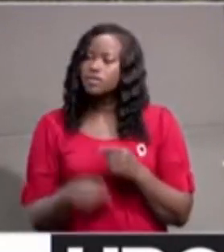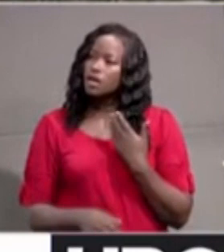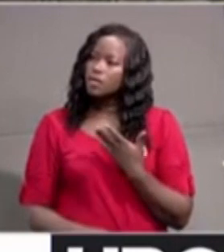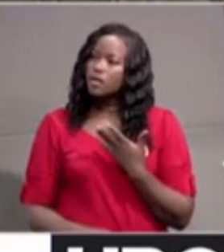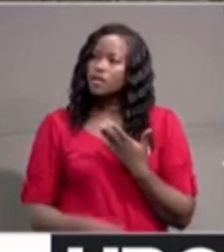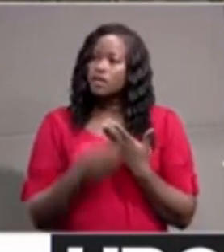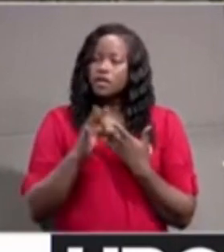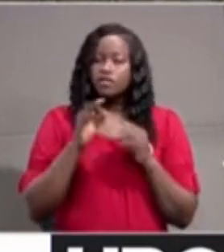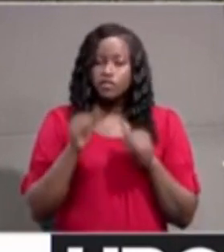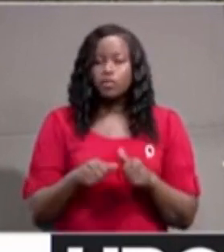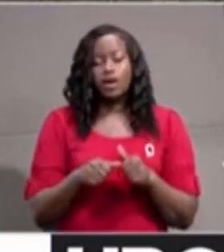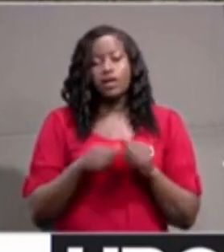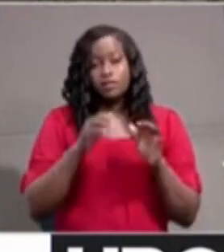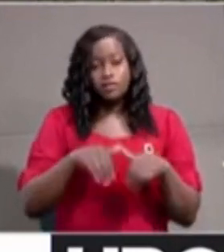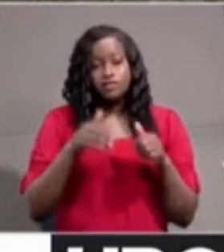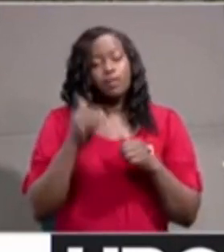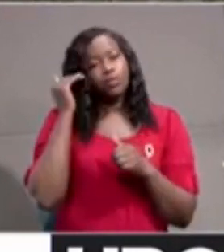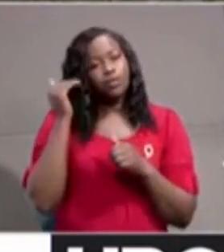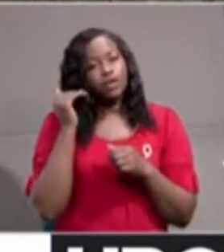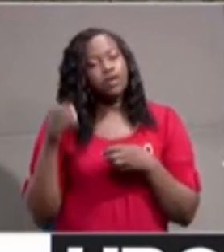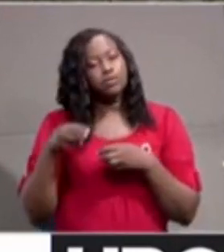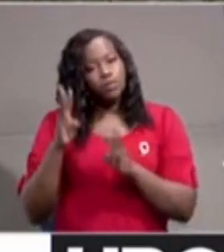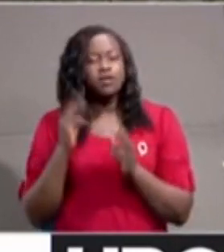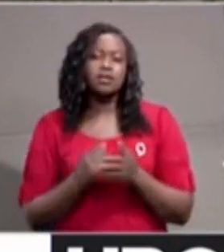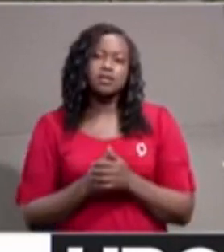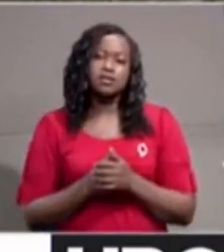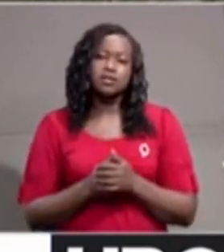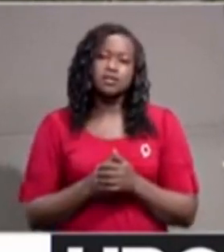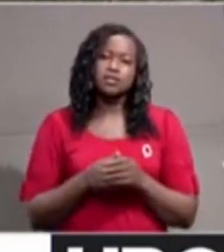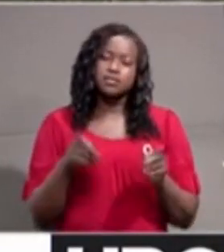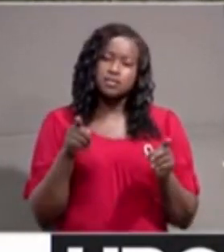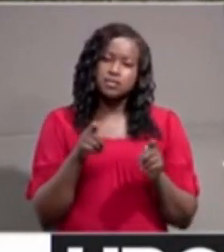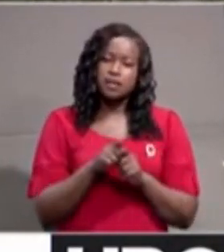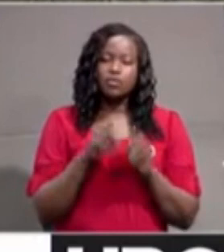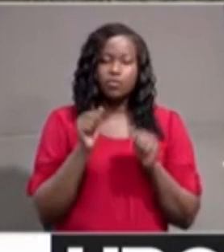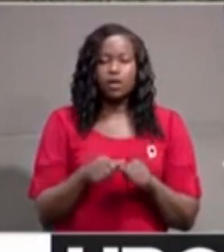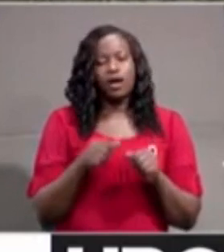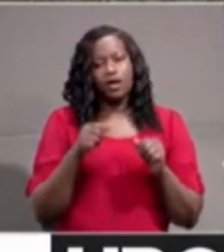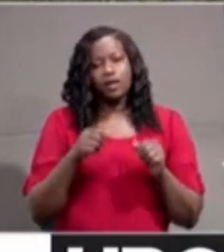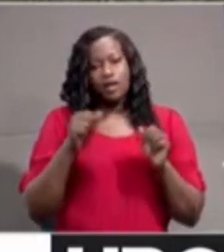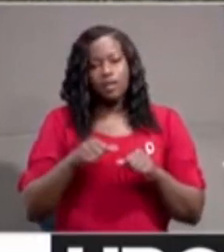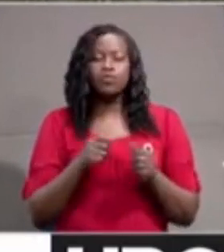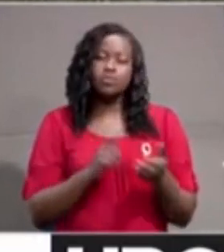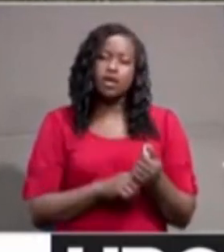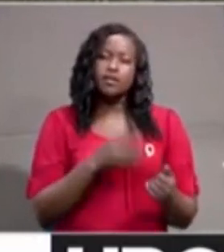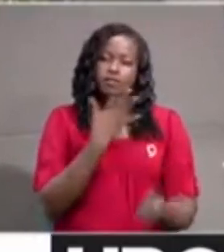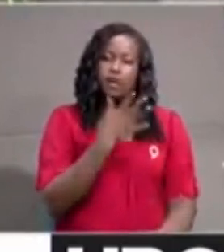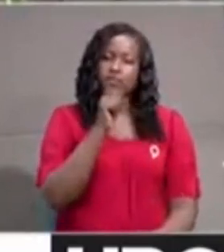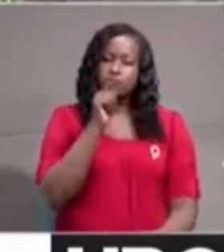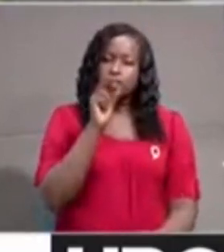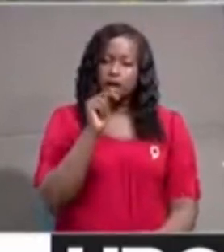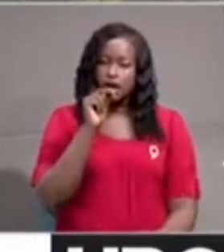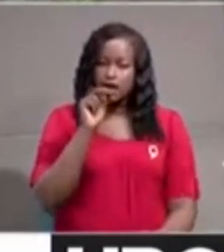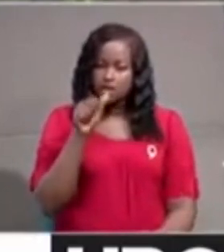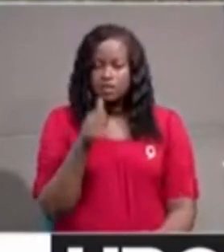seen, if you can do it the Korean way, we can be able even to get over 5 tons per